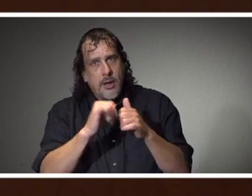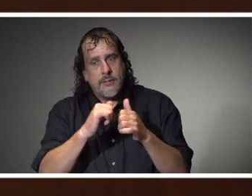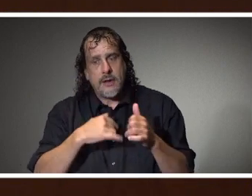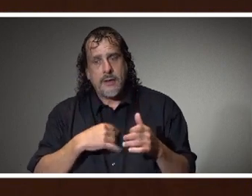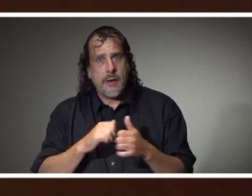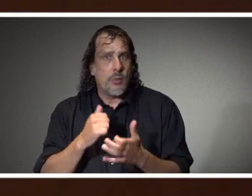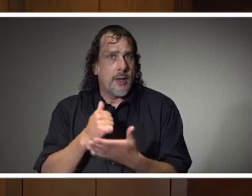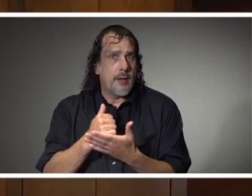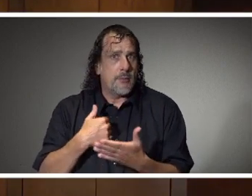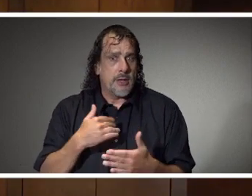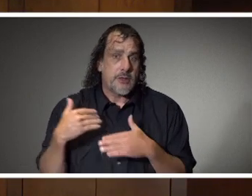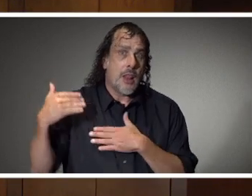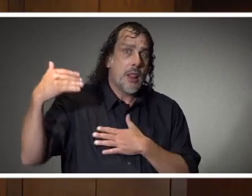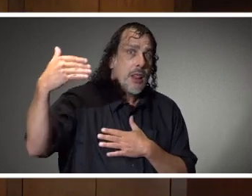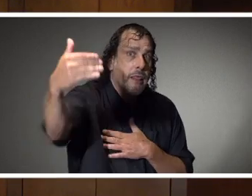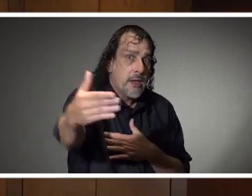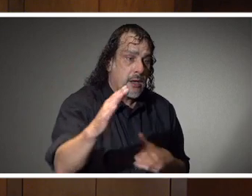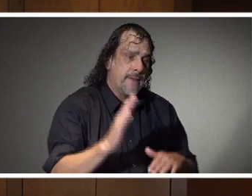thread.